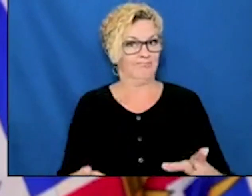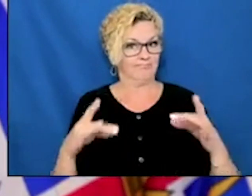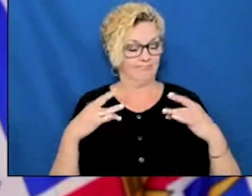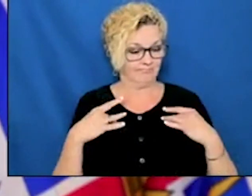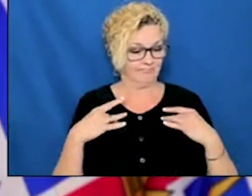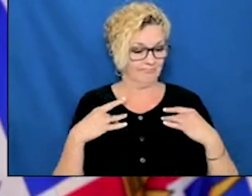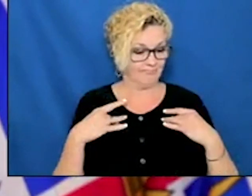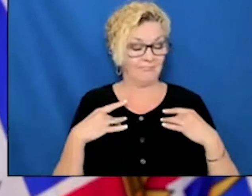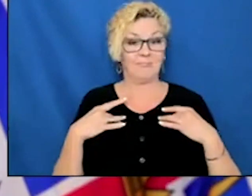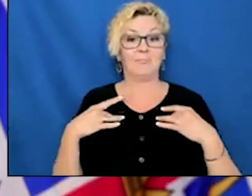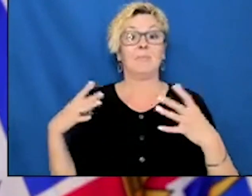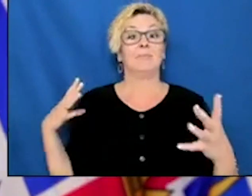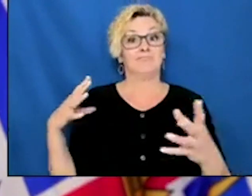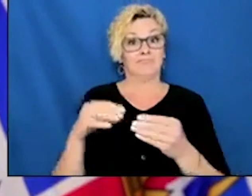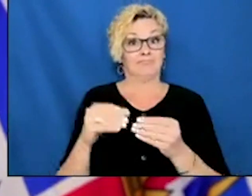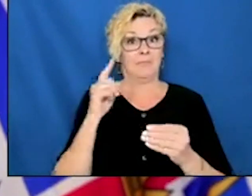of